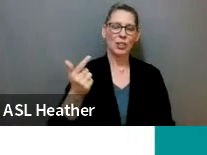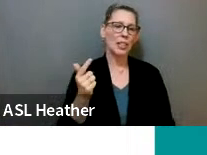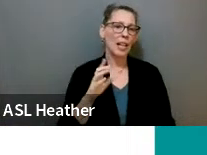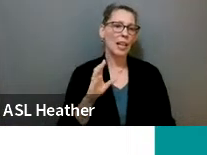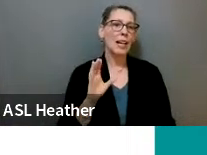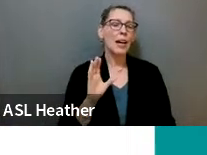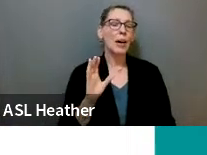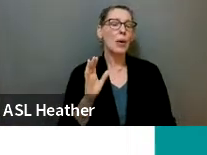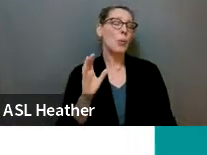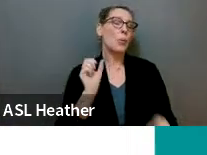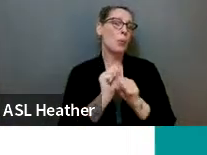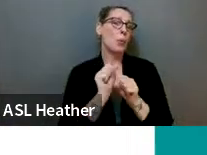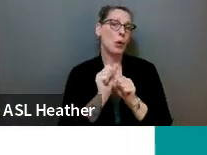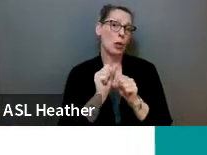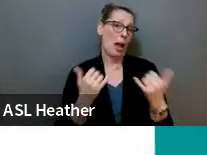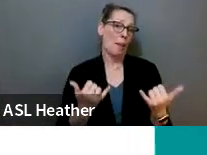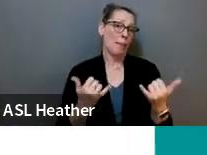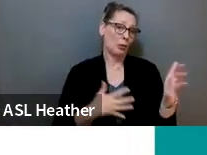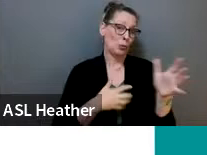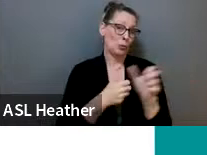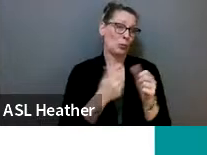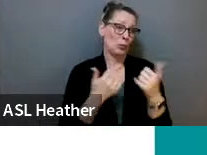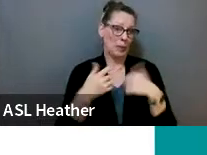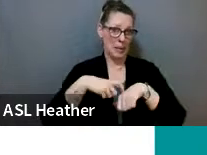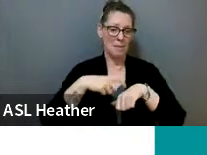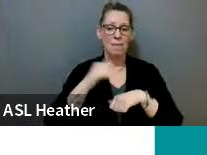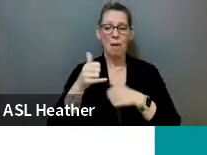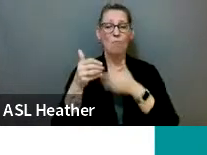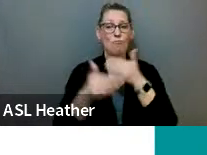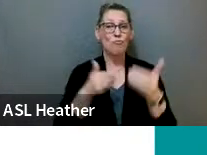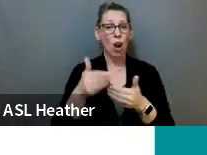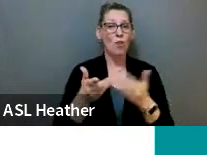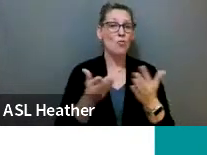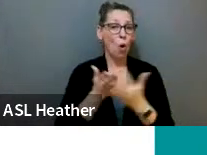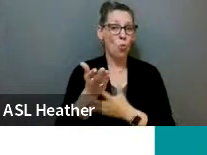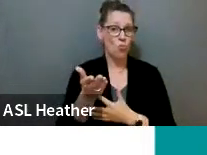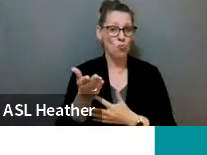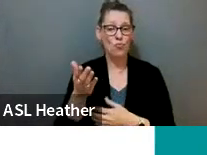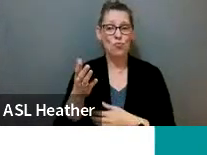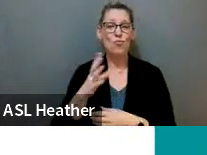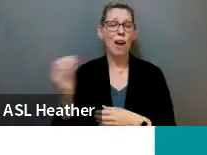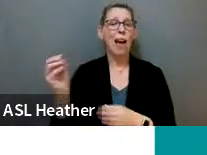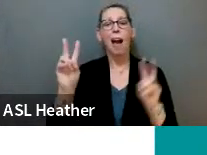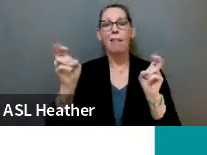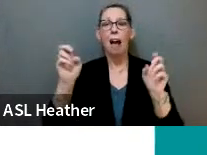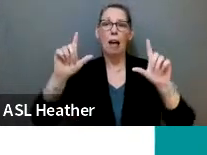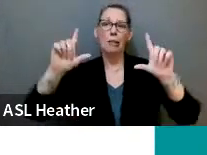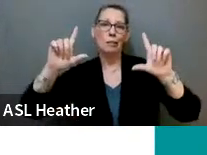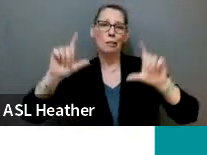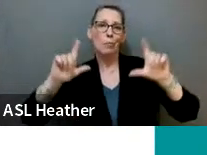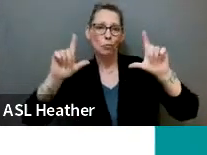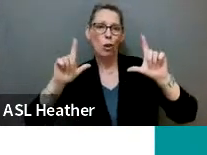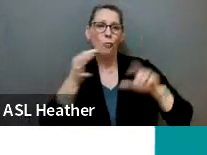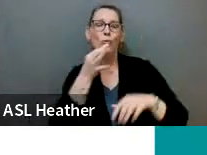Group, work to date, as well as the process we've been going through and a snapshot of our upcoming